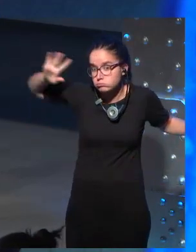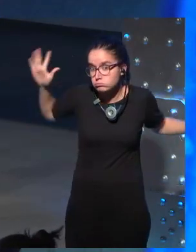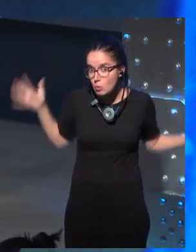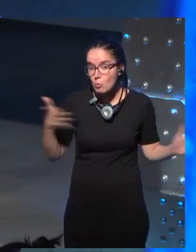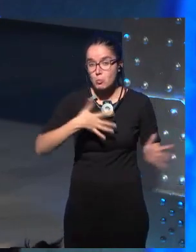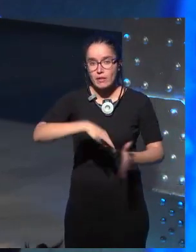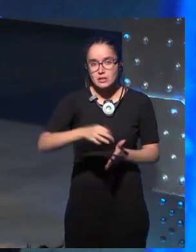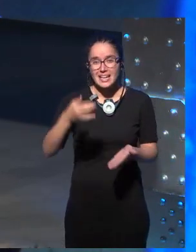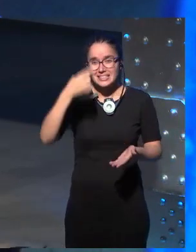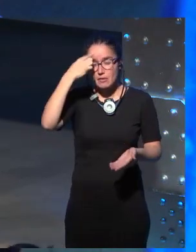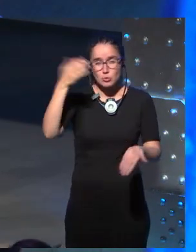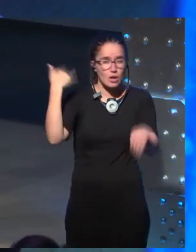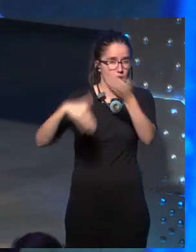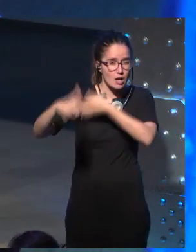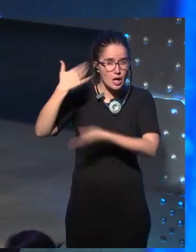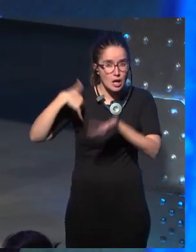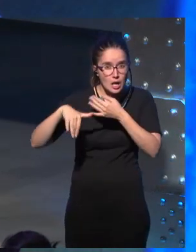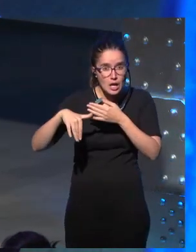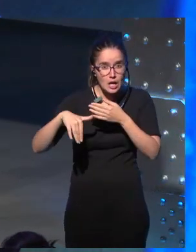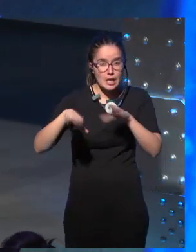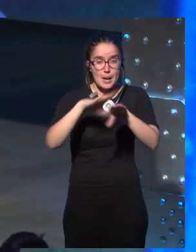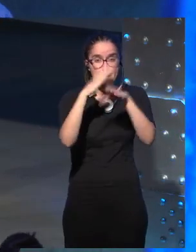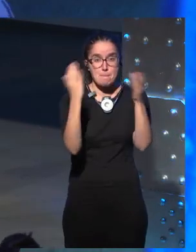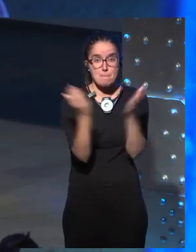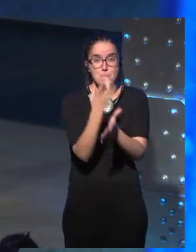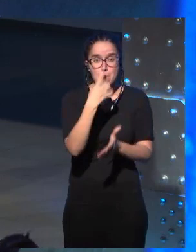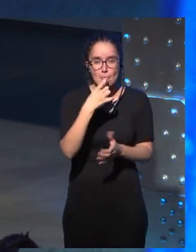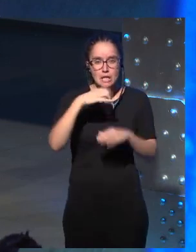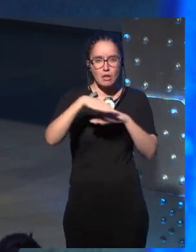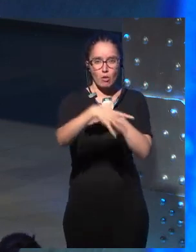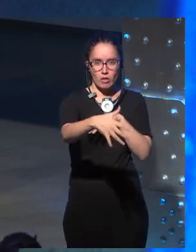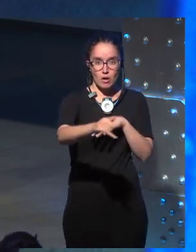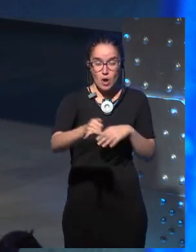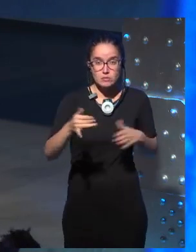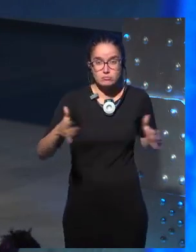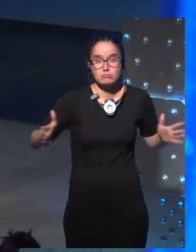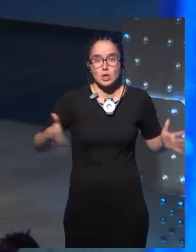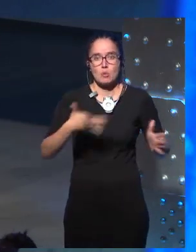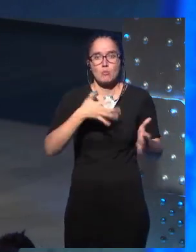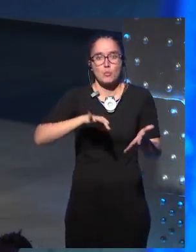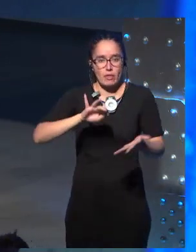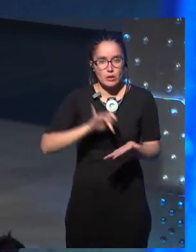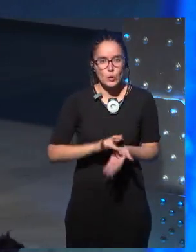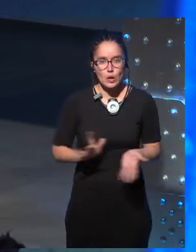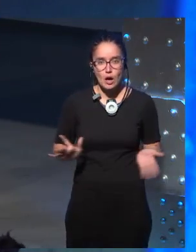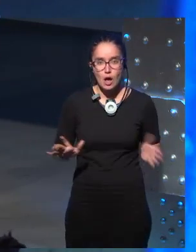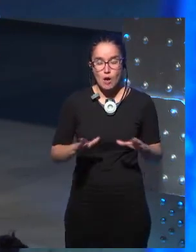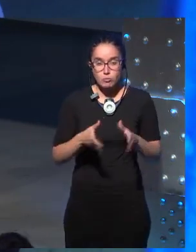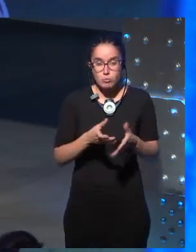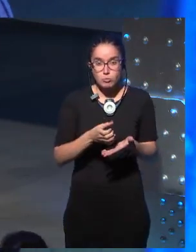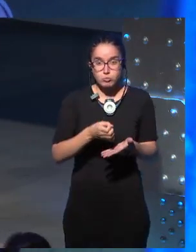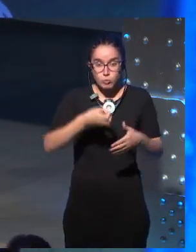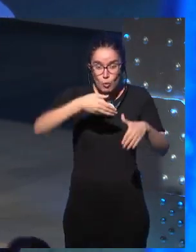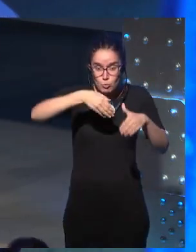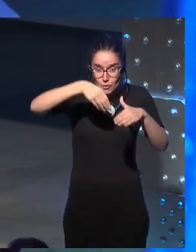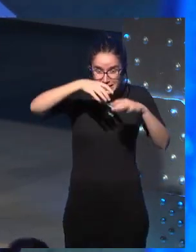time ago an ocean on the surface of Mars. So maybe there are still pockets of water under the ground.